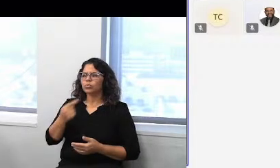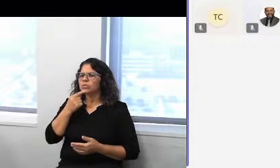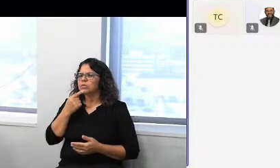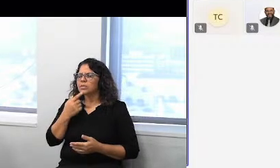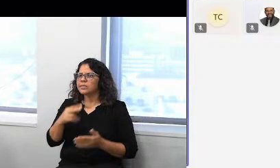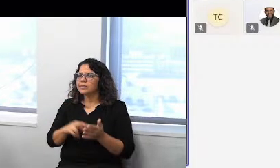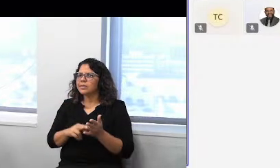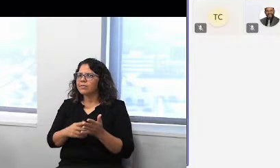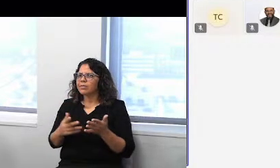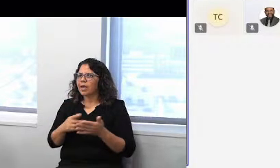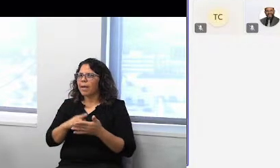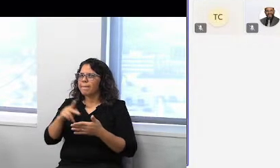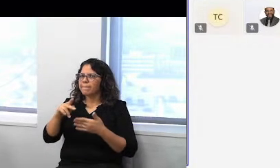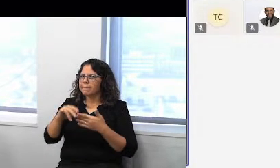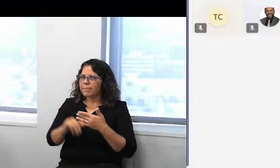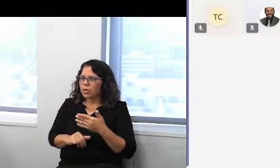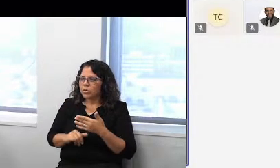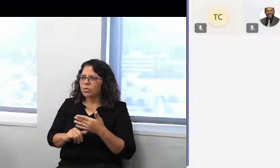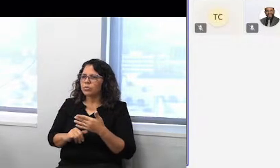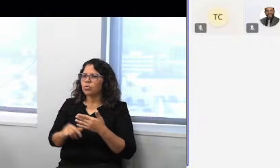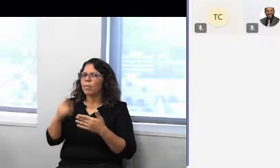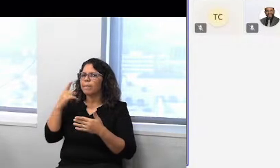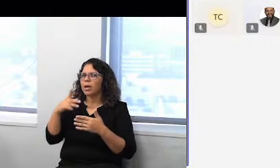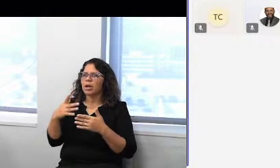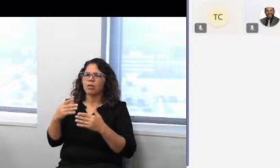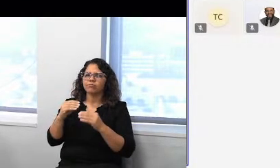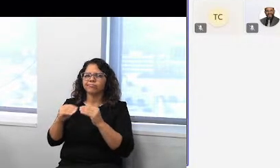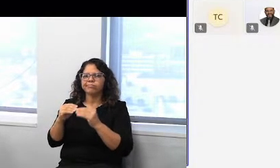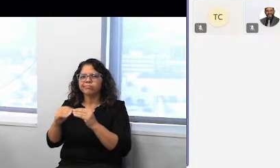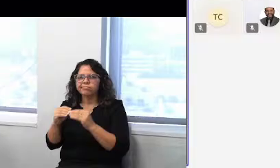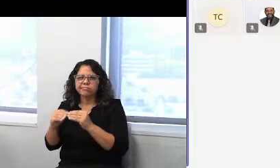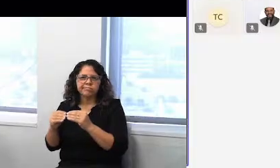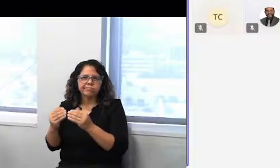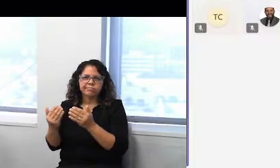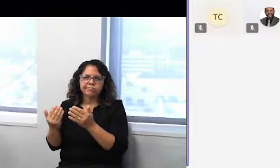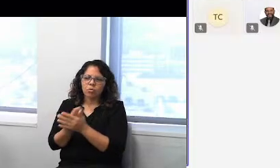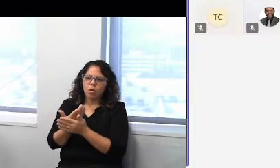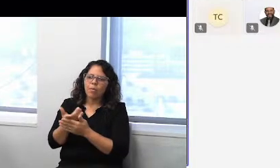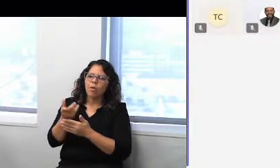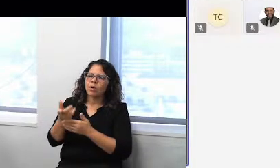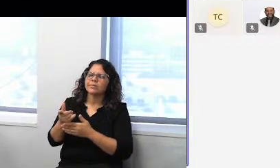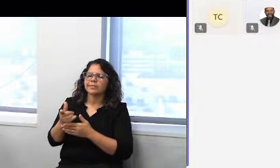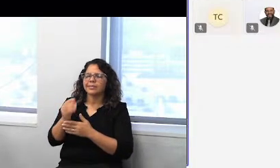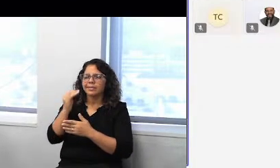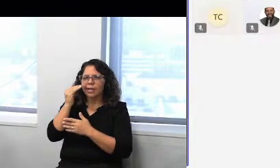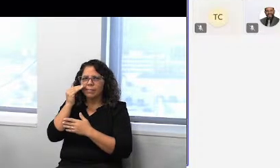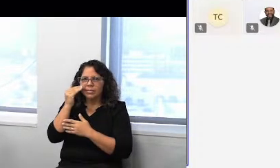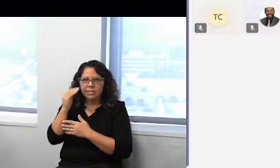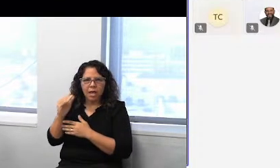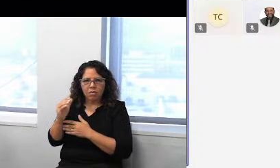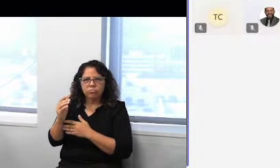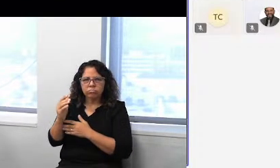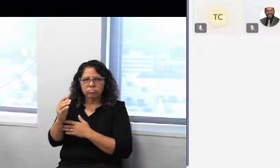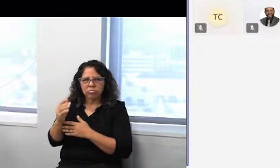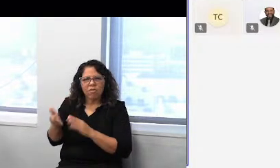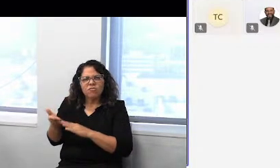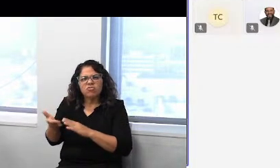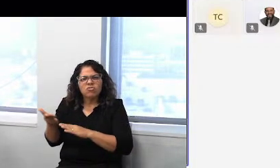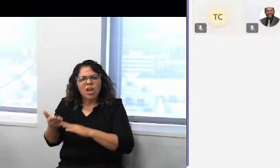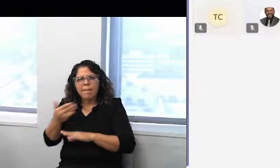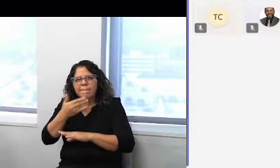adding capacity, correct? Yeah. And then I asked you to be specific about whether the additional capacity that we're talking about